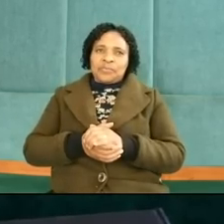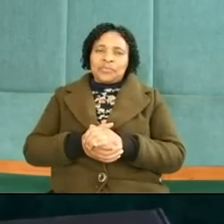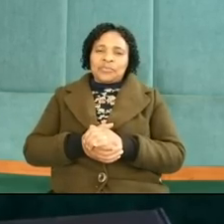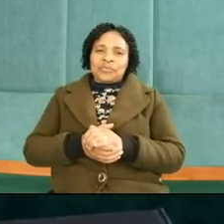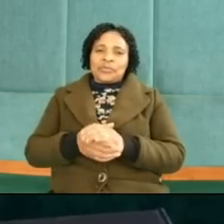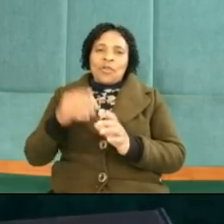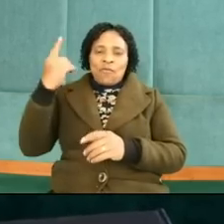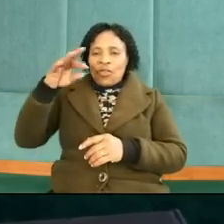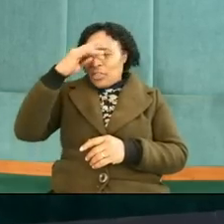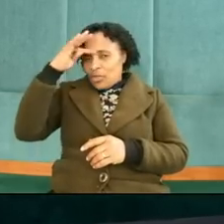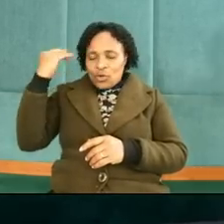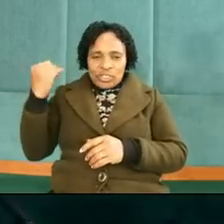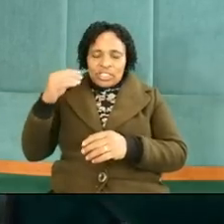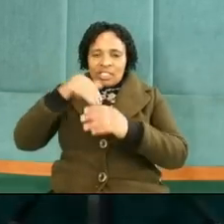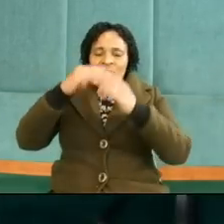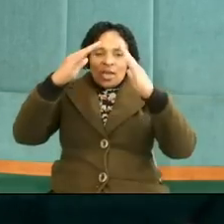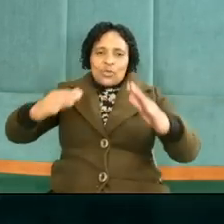the theologians in the house,